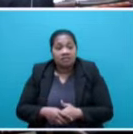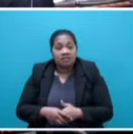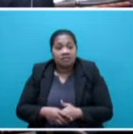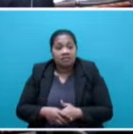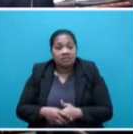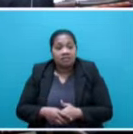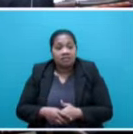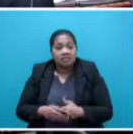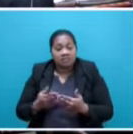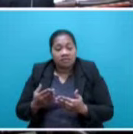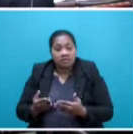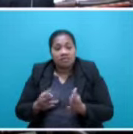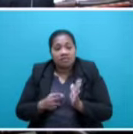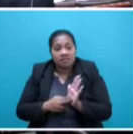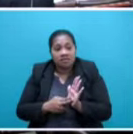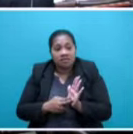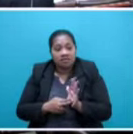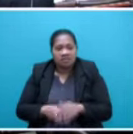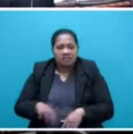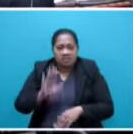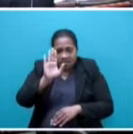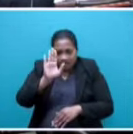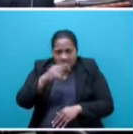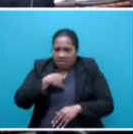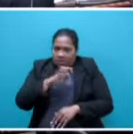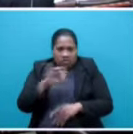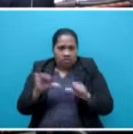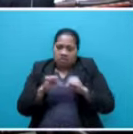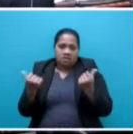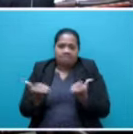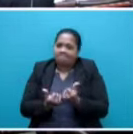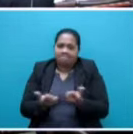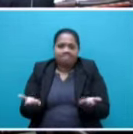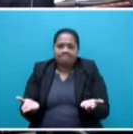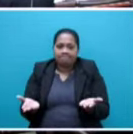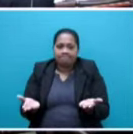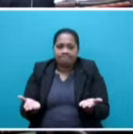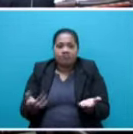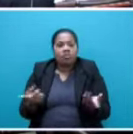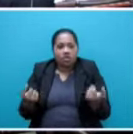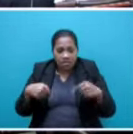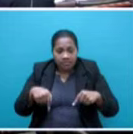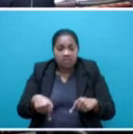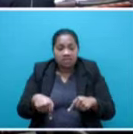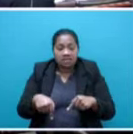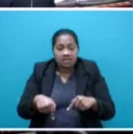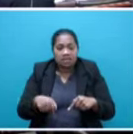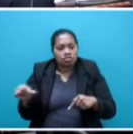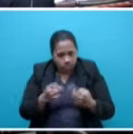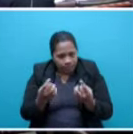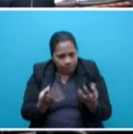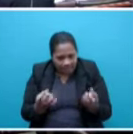Honourable Mikanawaikula. I disagree entirely. You know, it shows a very lack of vision. You come to this house, you should be prepared.